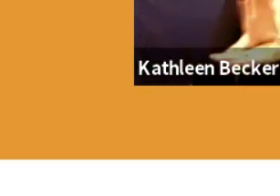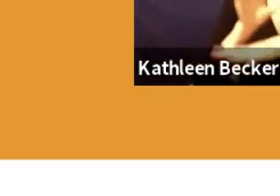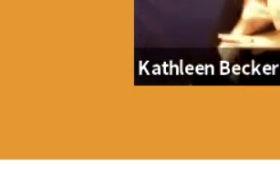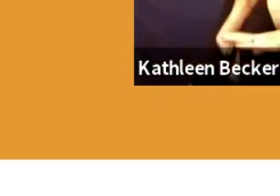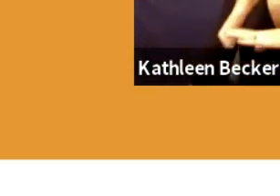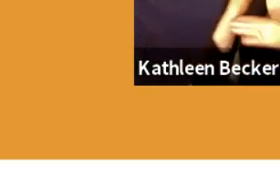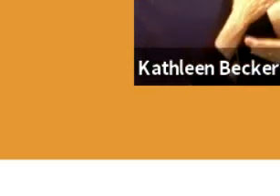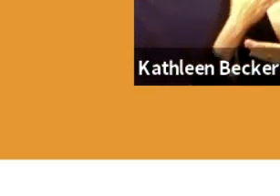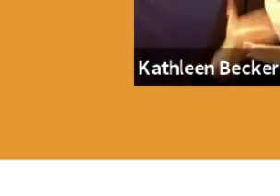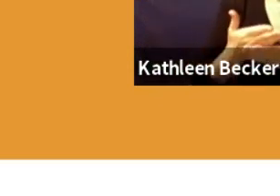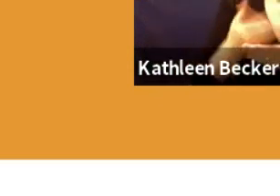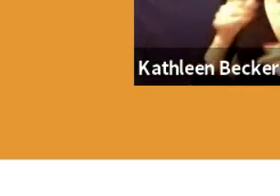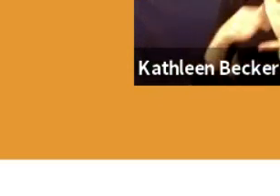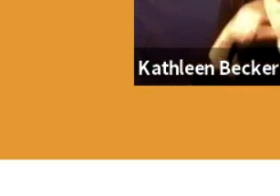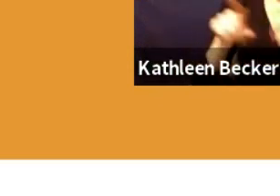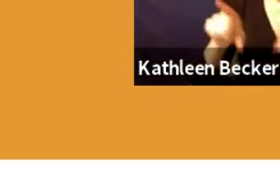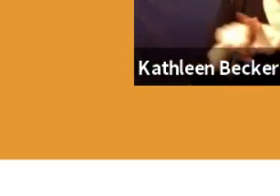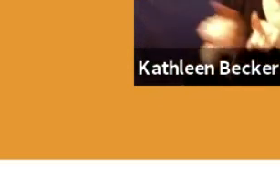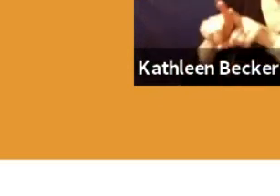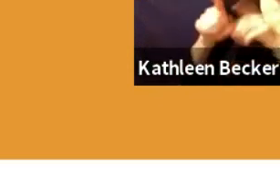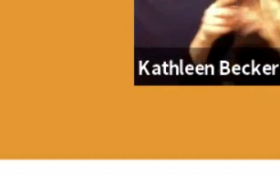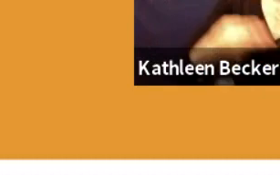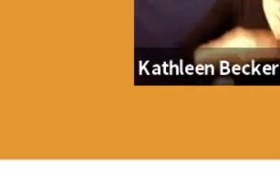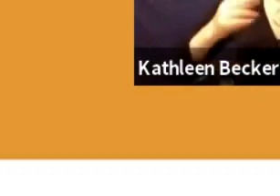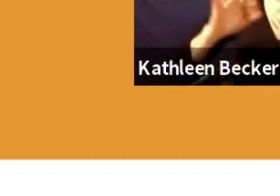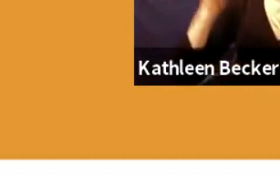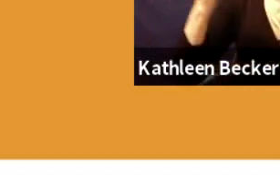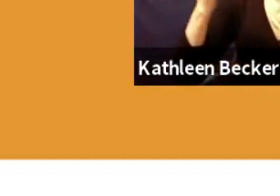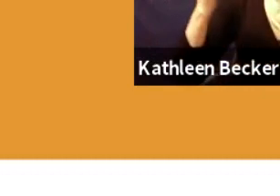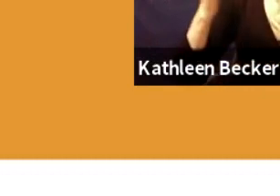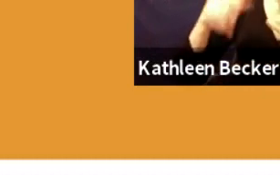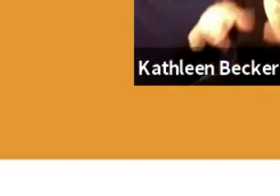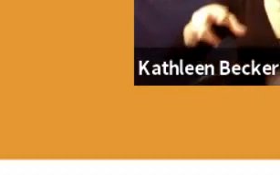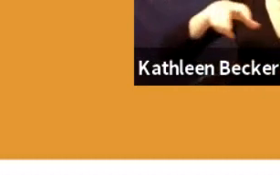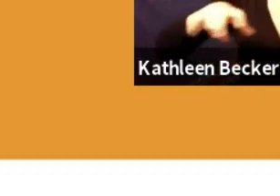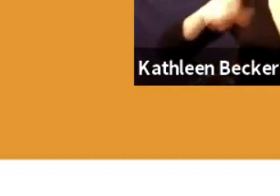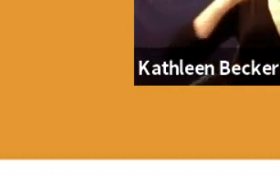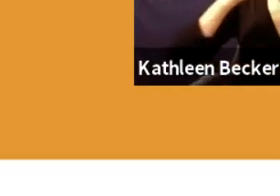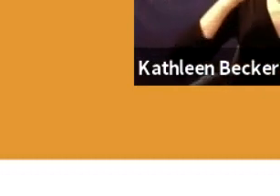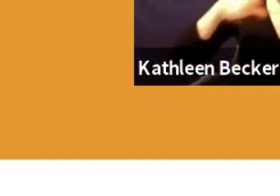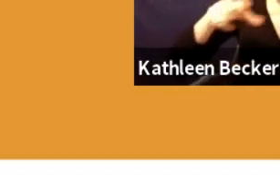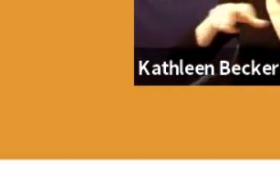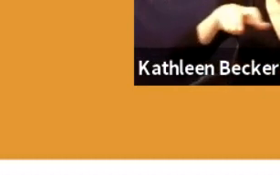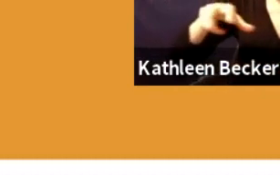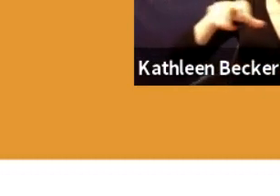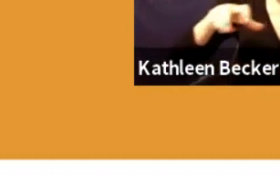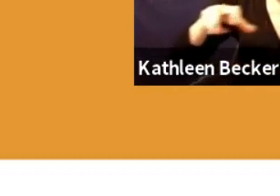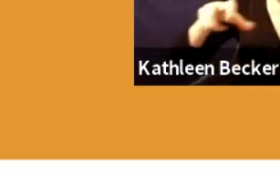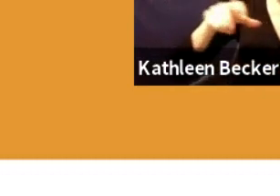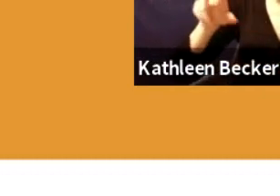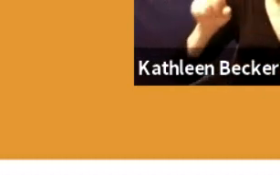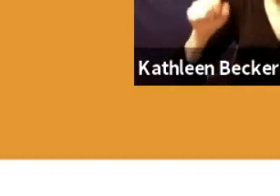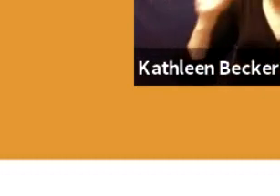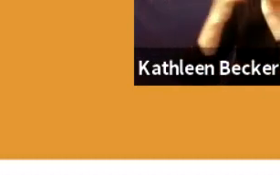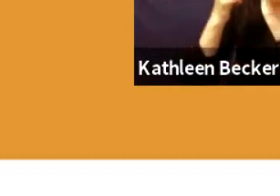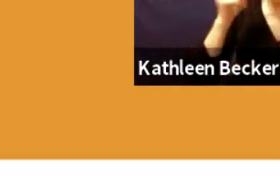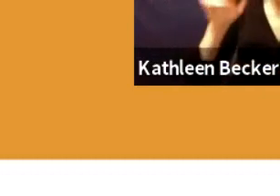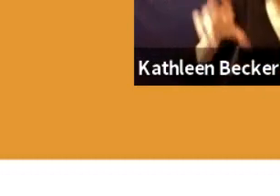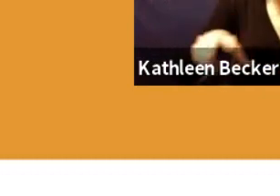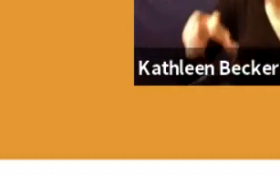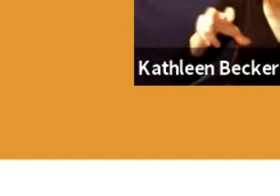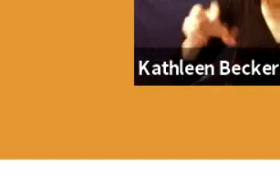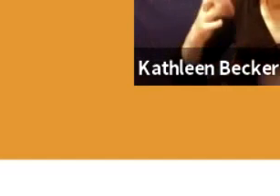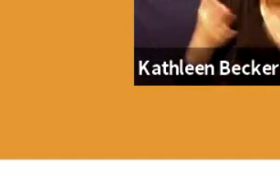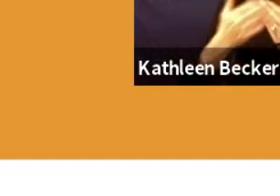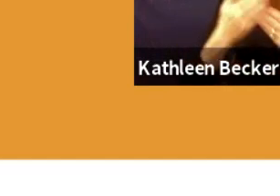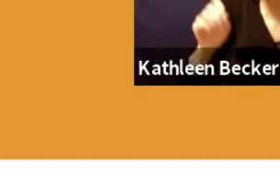well. And there's also a highlighted mouse cursor so that they can see the mouse more easily.